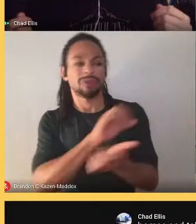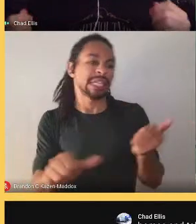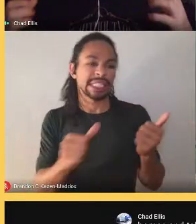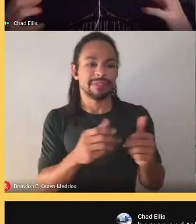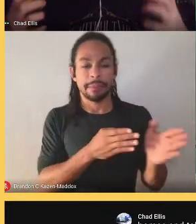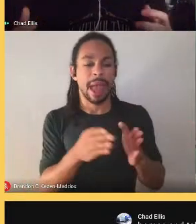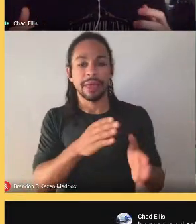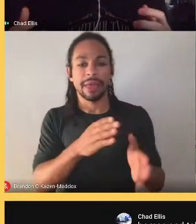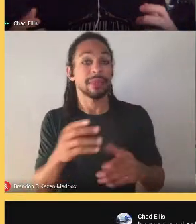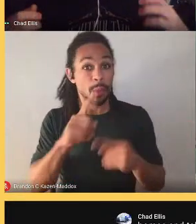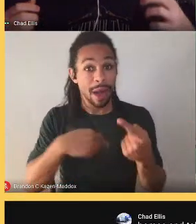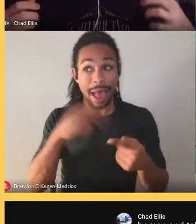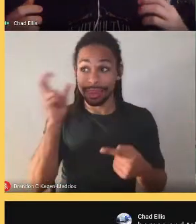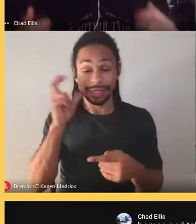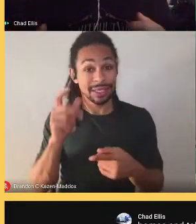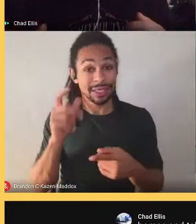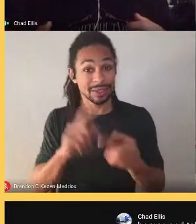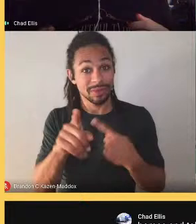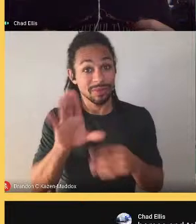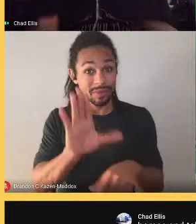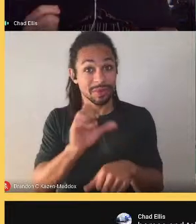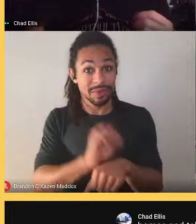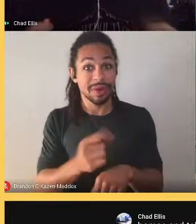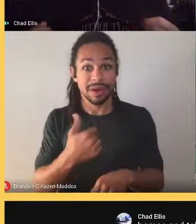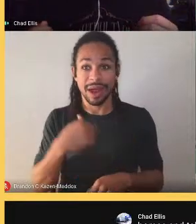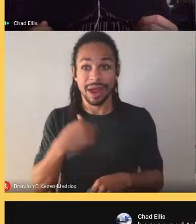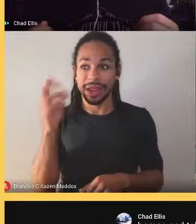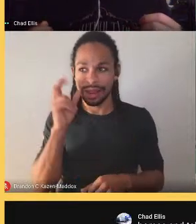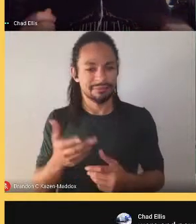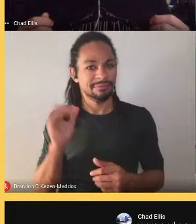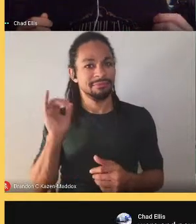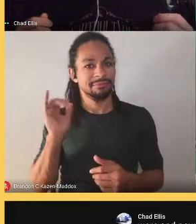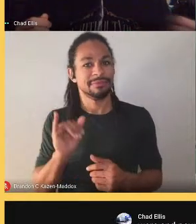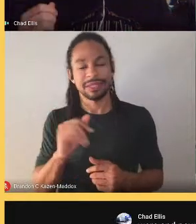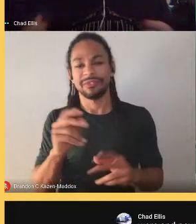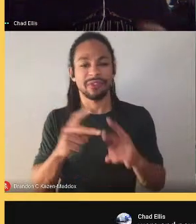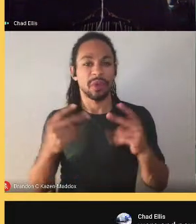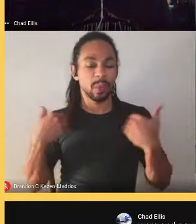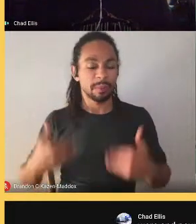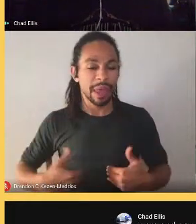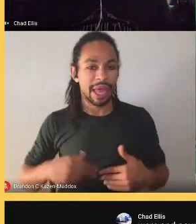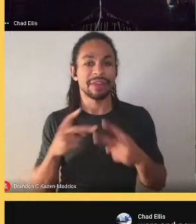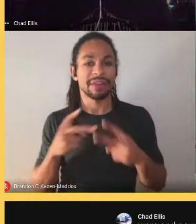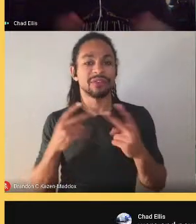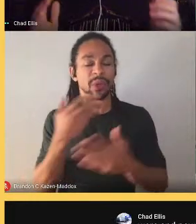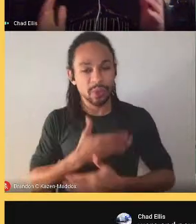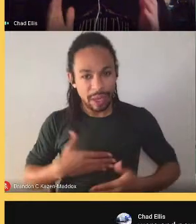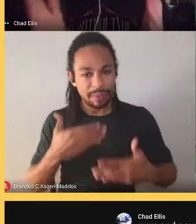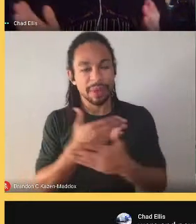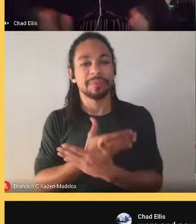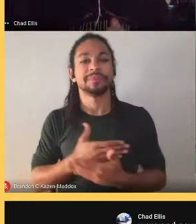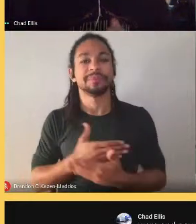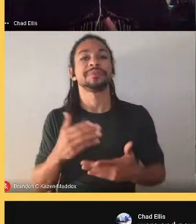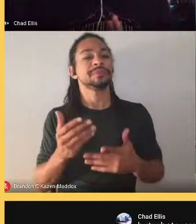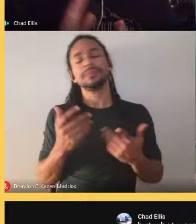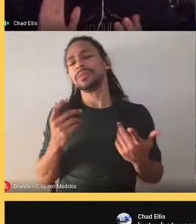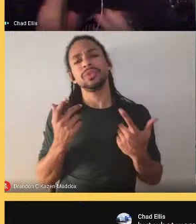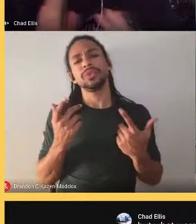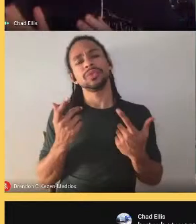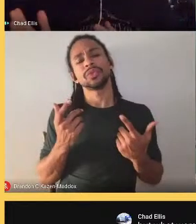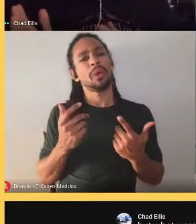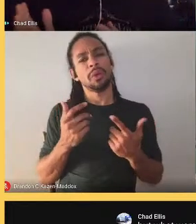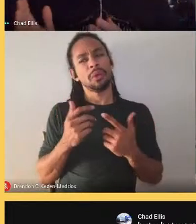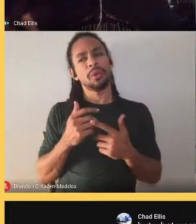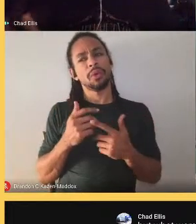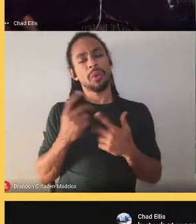human. It's very enjoyable. What are some things that you might have grappled with in ways where you're like, okay, and now what are you looking to for a